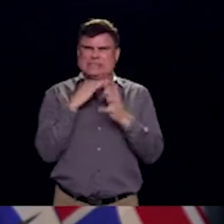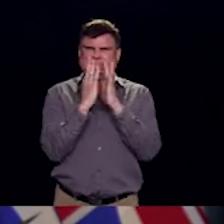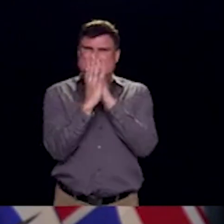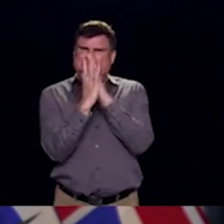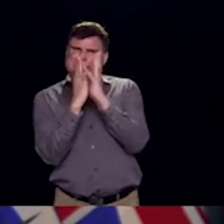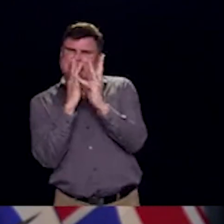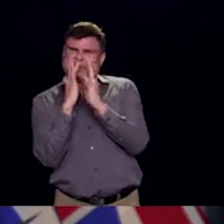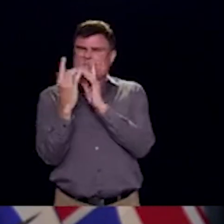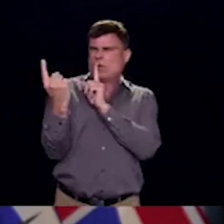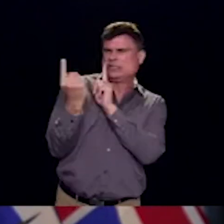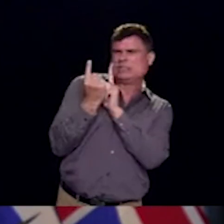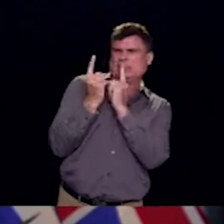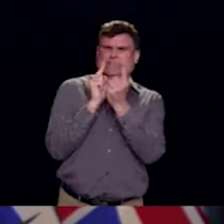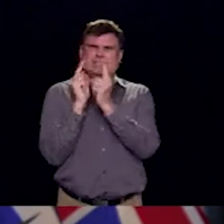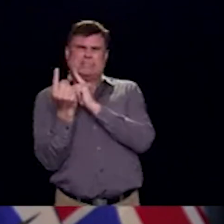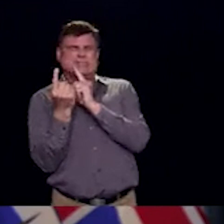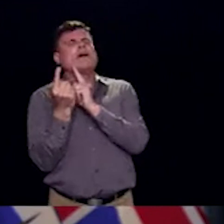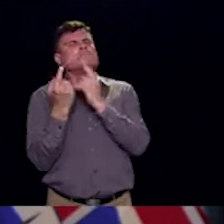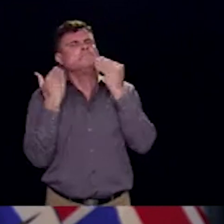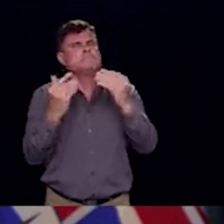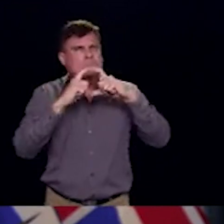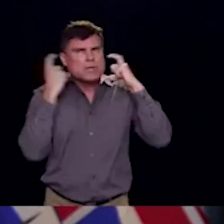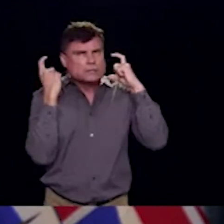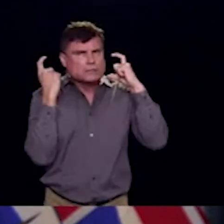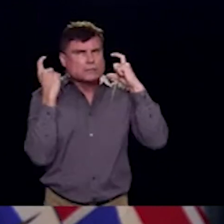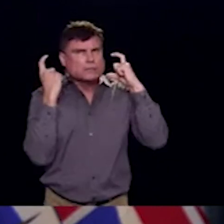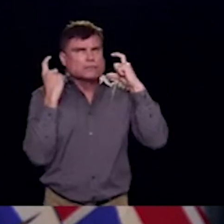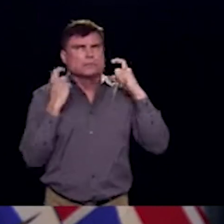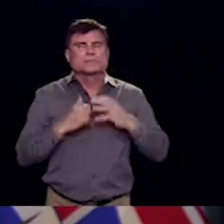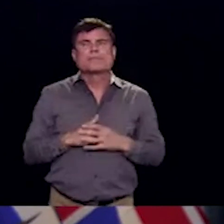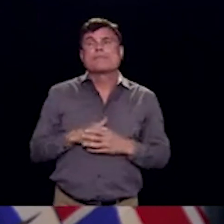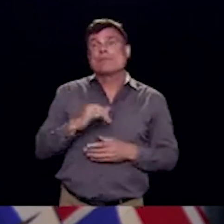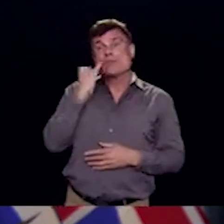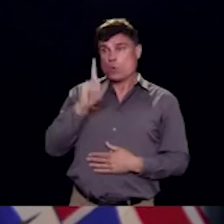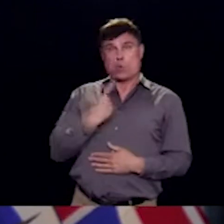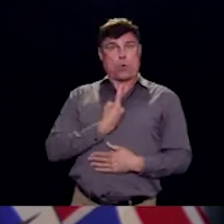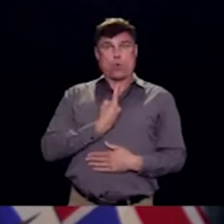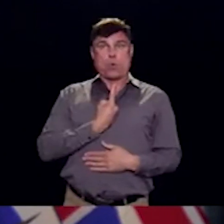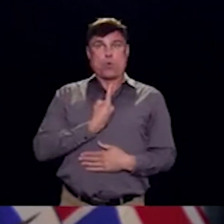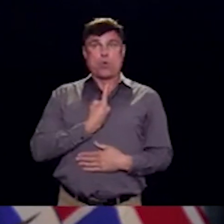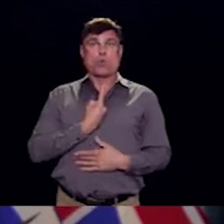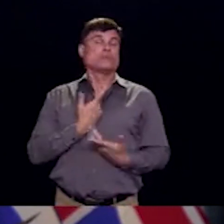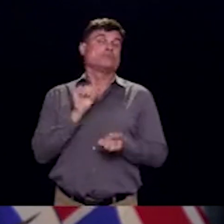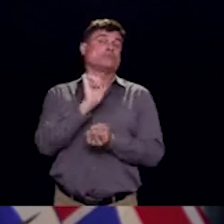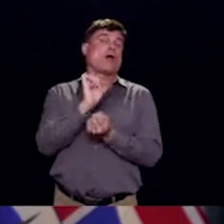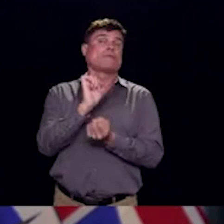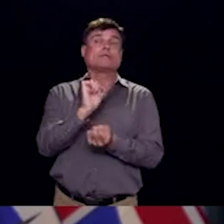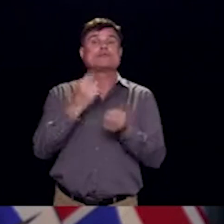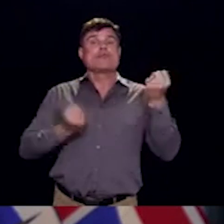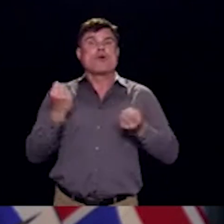no real benefit that we know of for wearing a mask outside if you're by yourself or if you're in a car by yourself. So